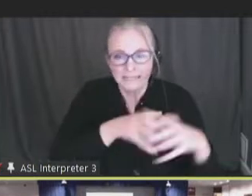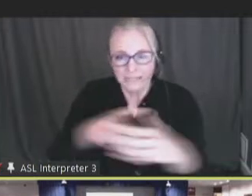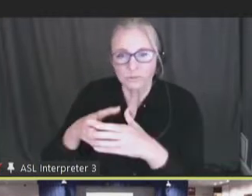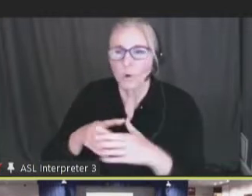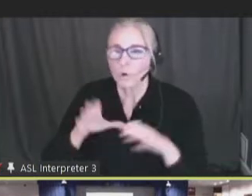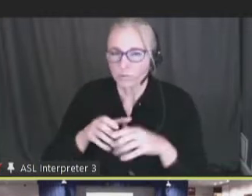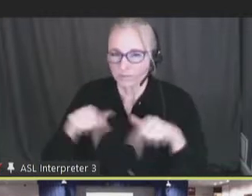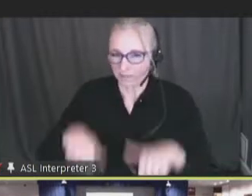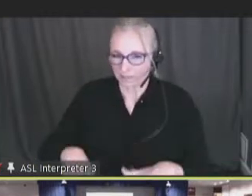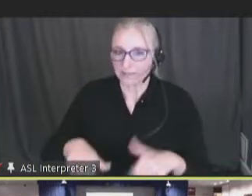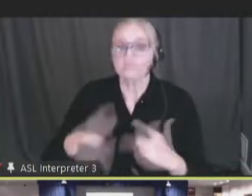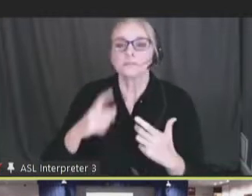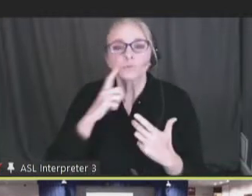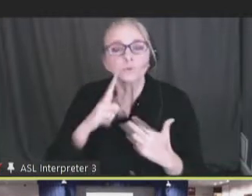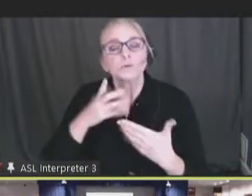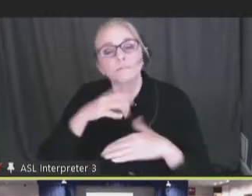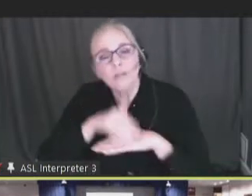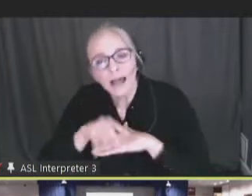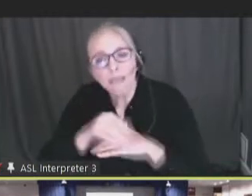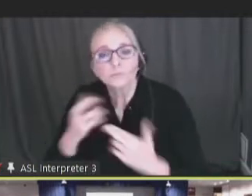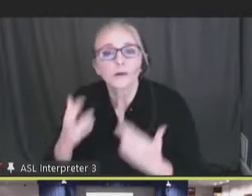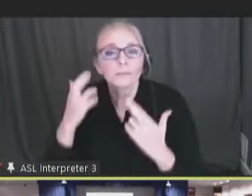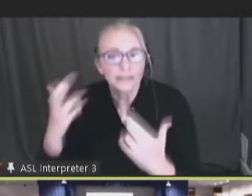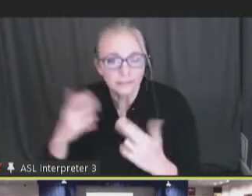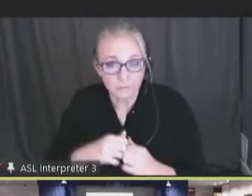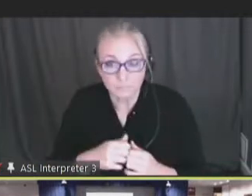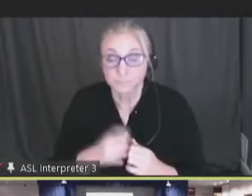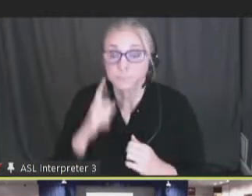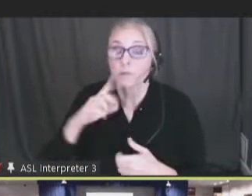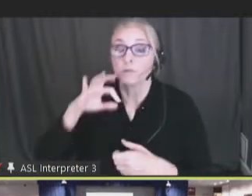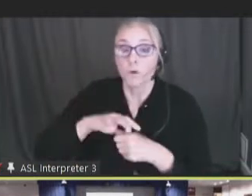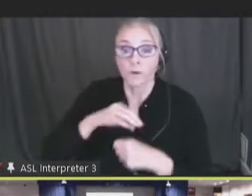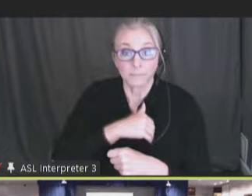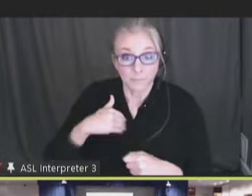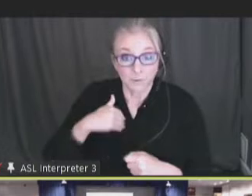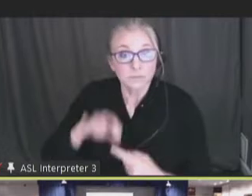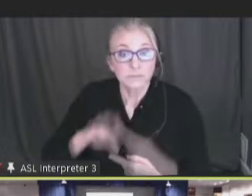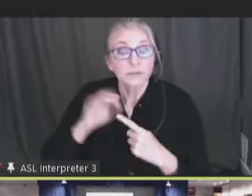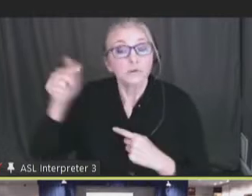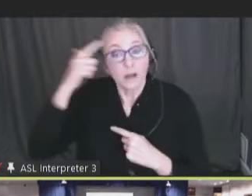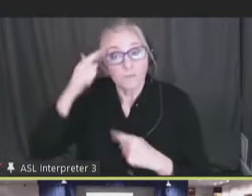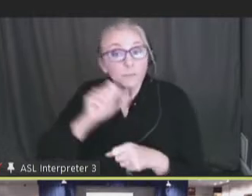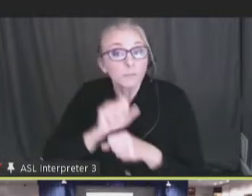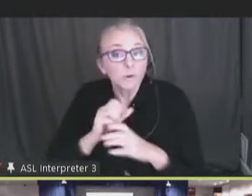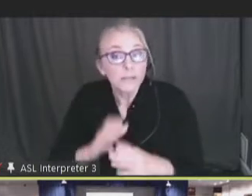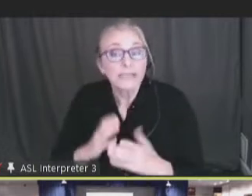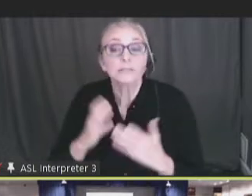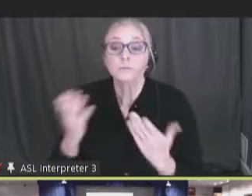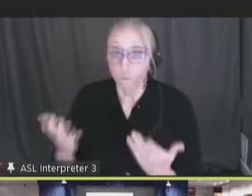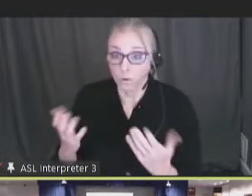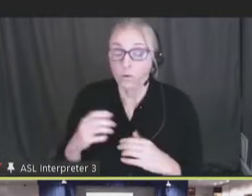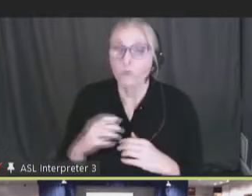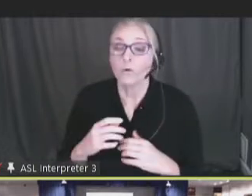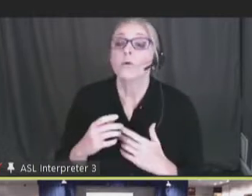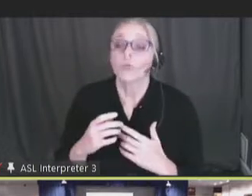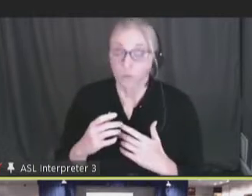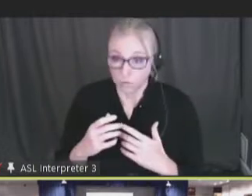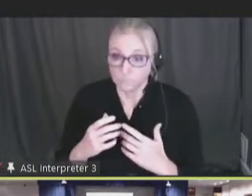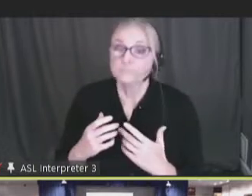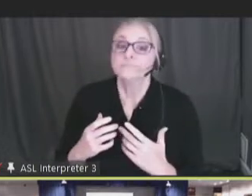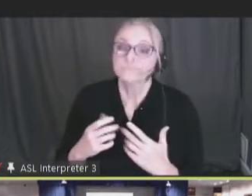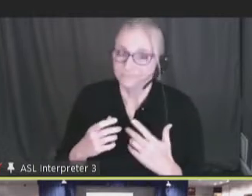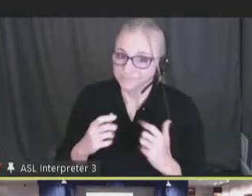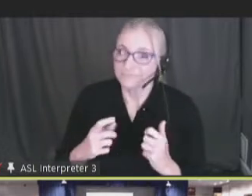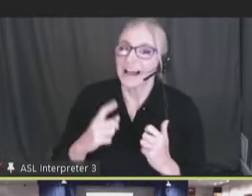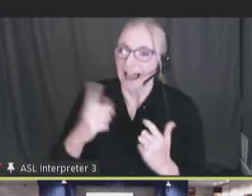to obtain advice or recommendations. The voting members are special government employees and therefore are subject to conflict of